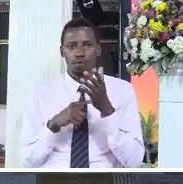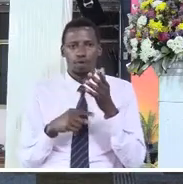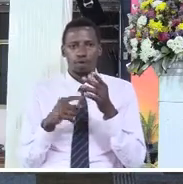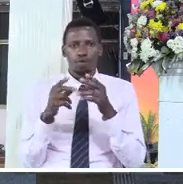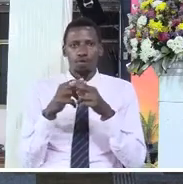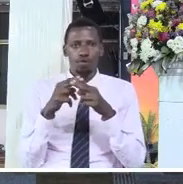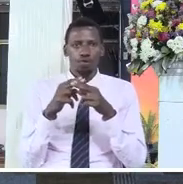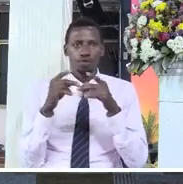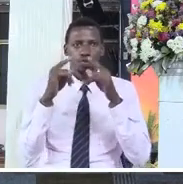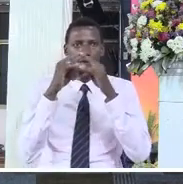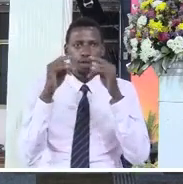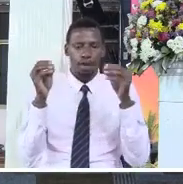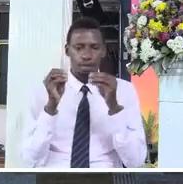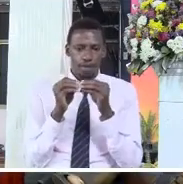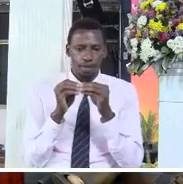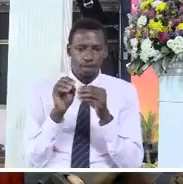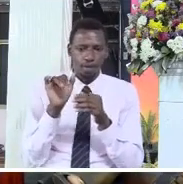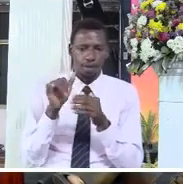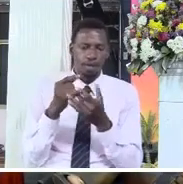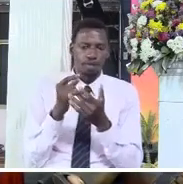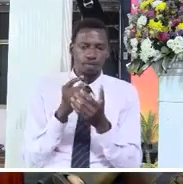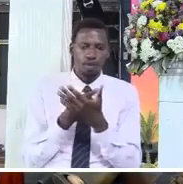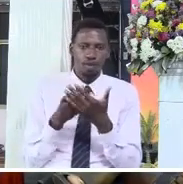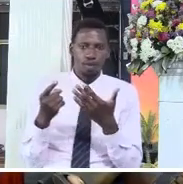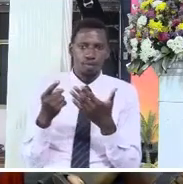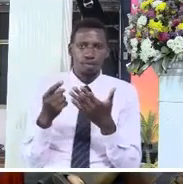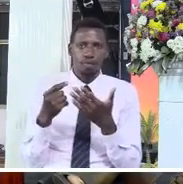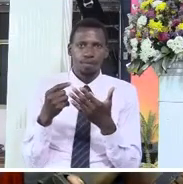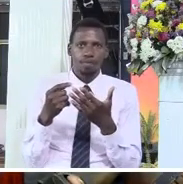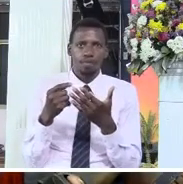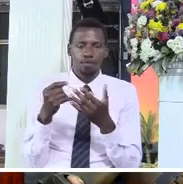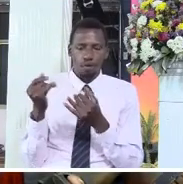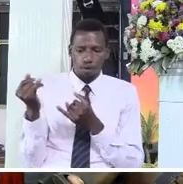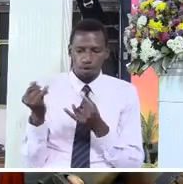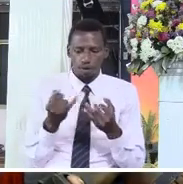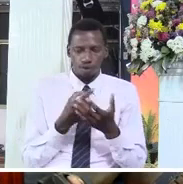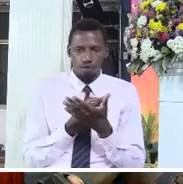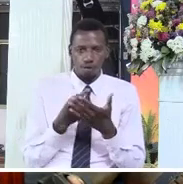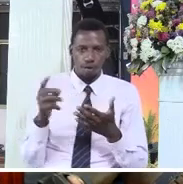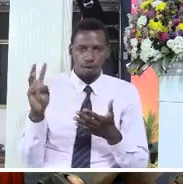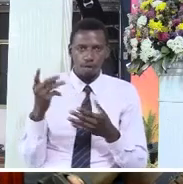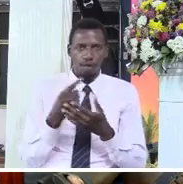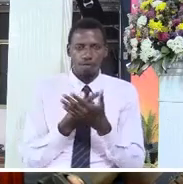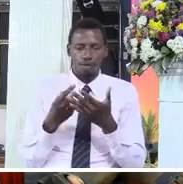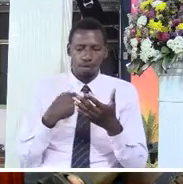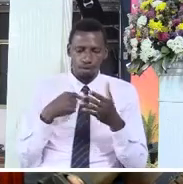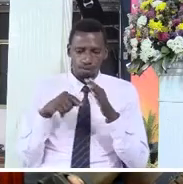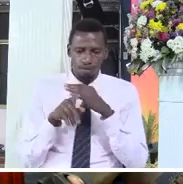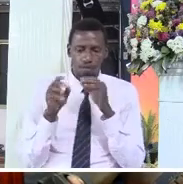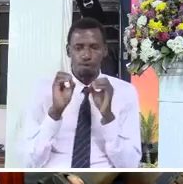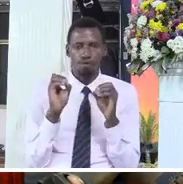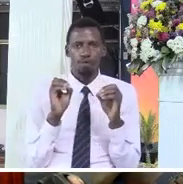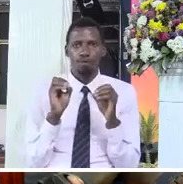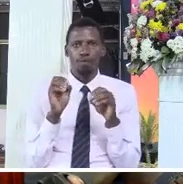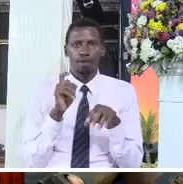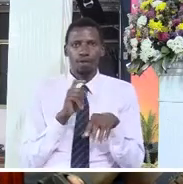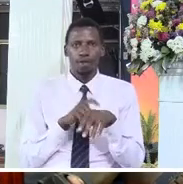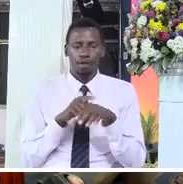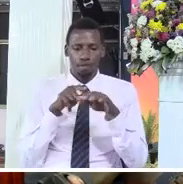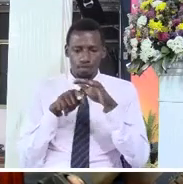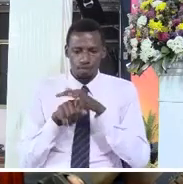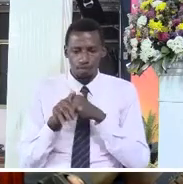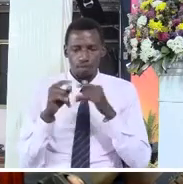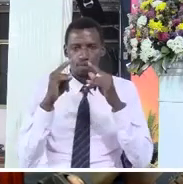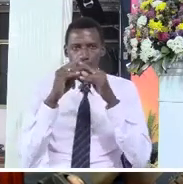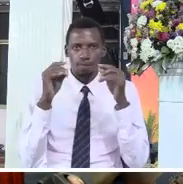And that is how I got my orientation, because the orientation week was that week. I didn't attend. And so attending that camp meeting,